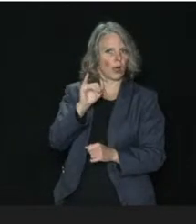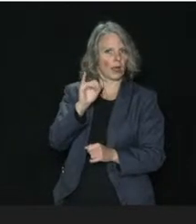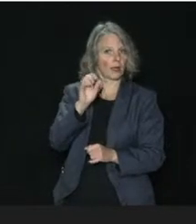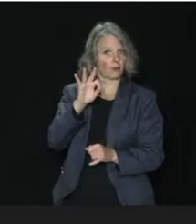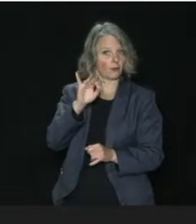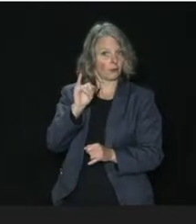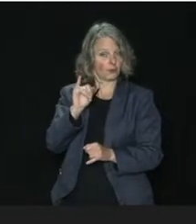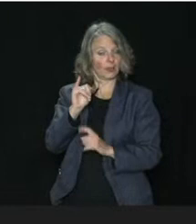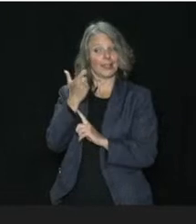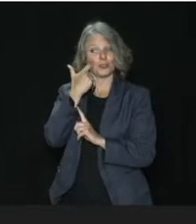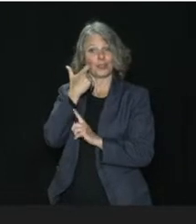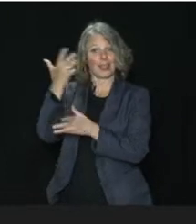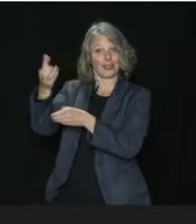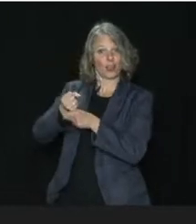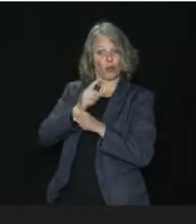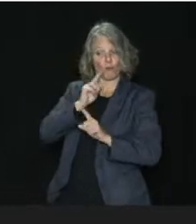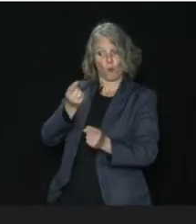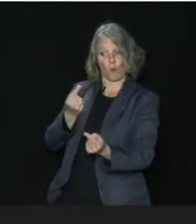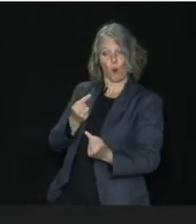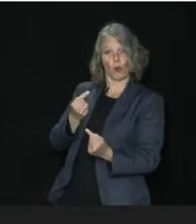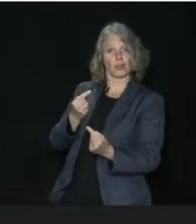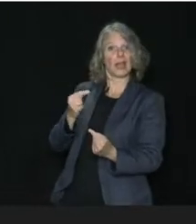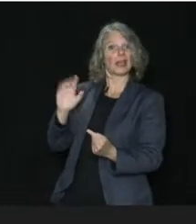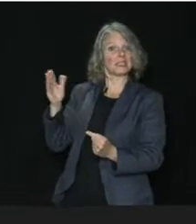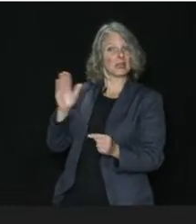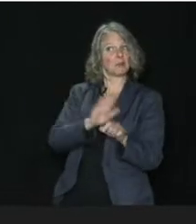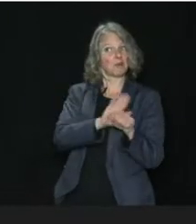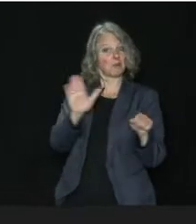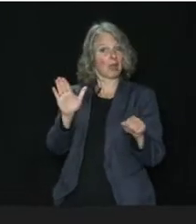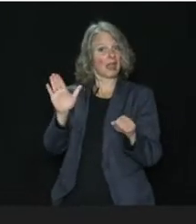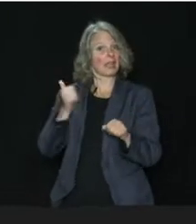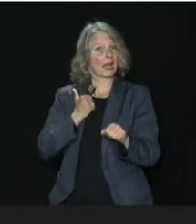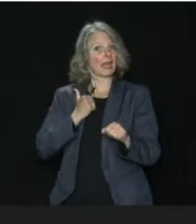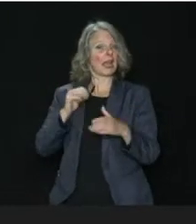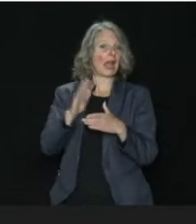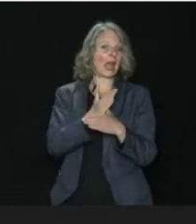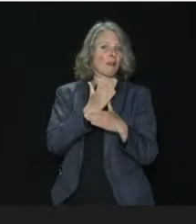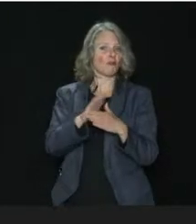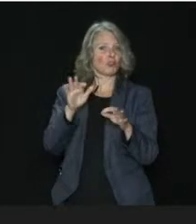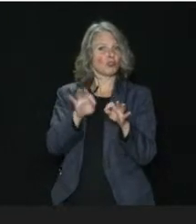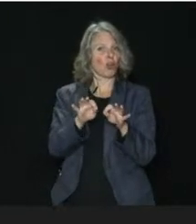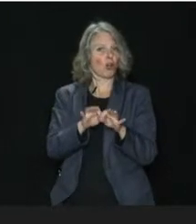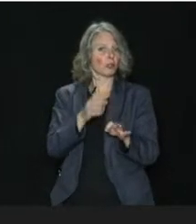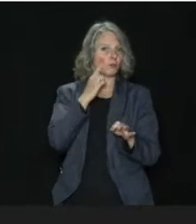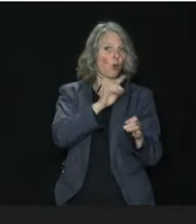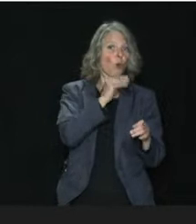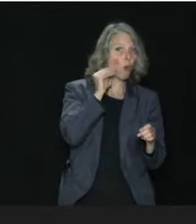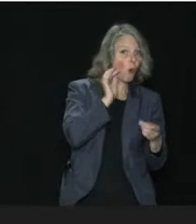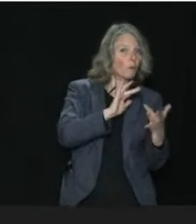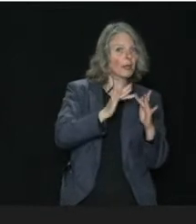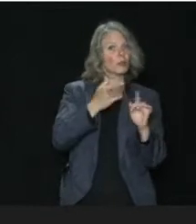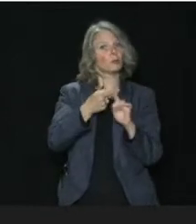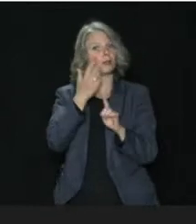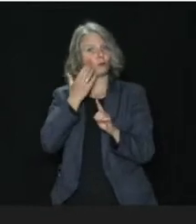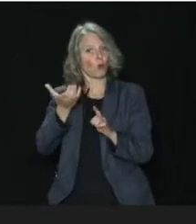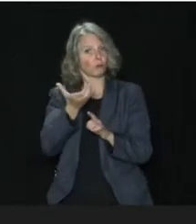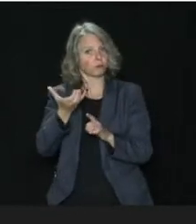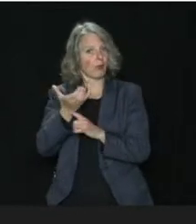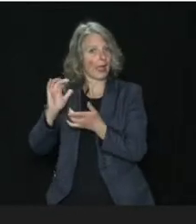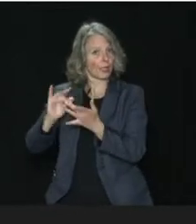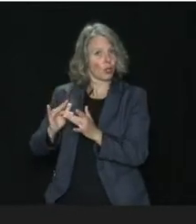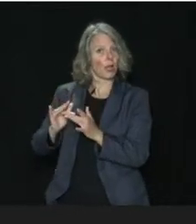most recent reports on average costs for packages for home and internet, and prices have gone